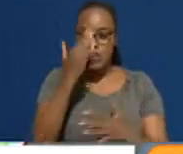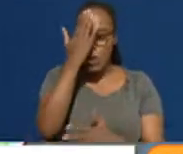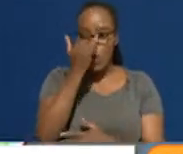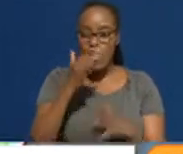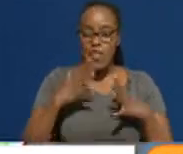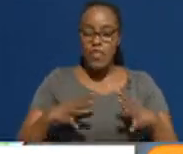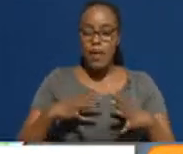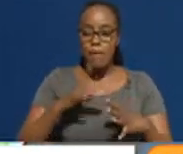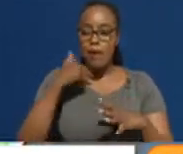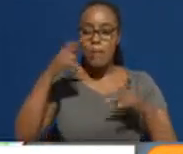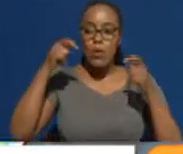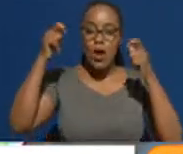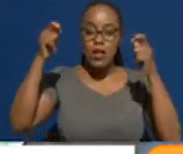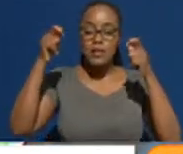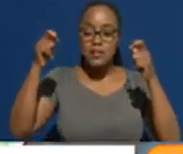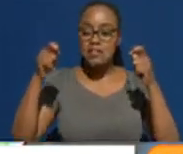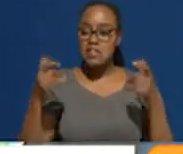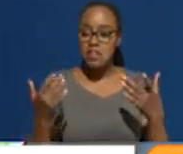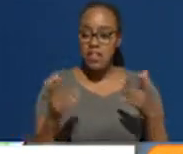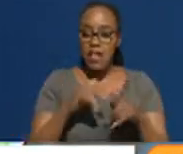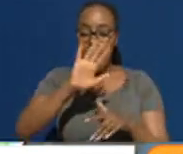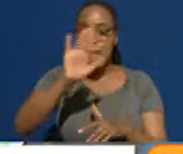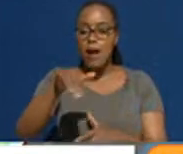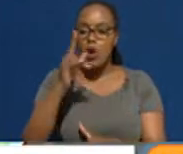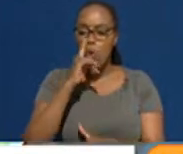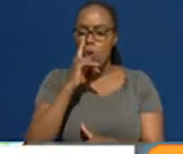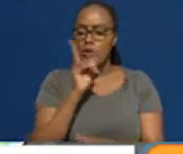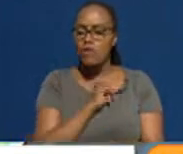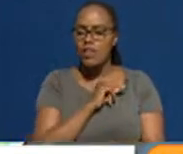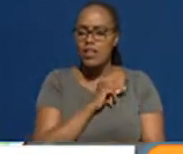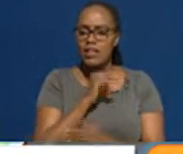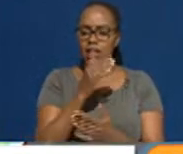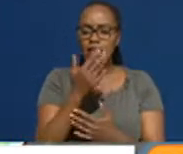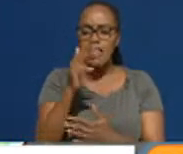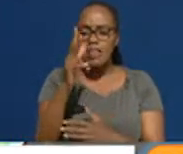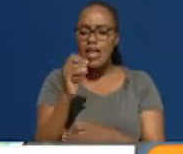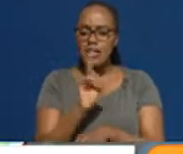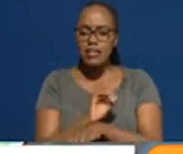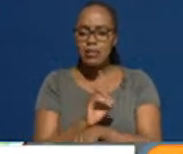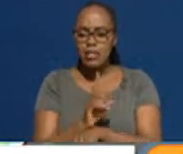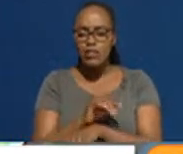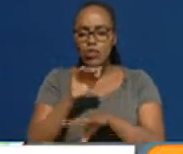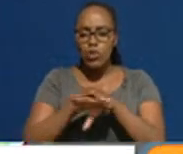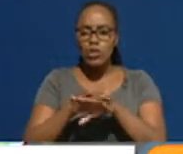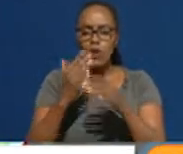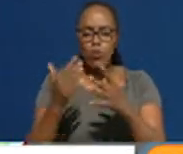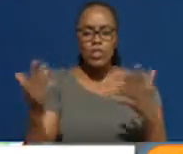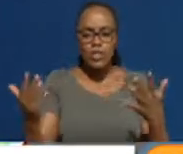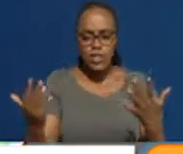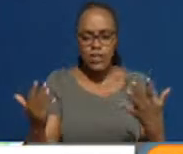the people who are demonstrating, in half an hour, they were back home. Yeah. In half an hour. I think that was a very good thing. You understand?